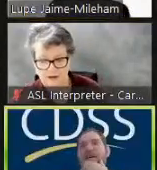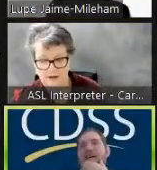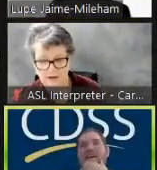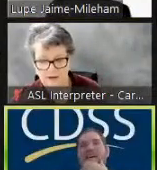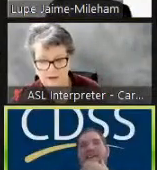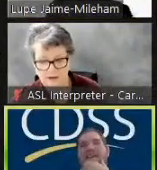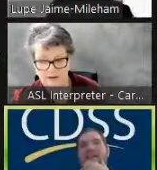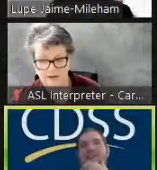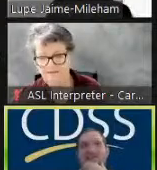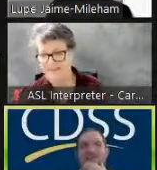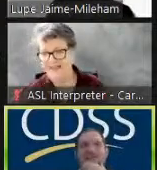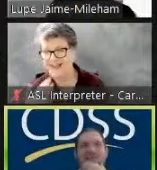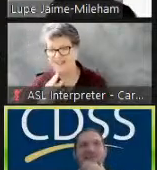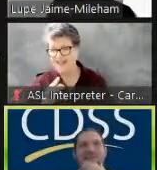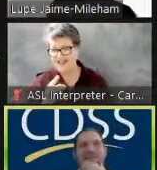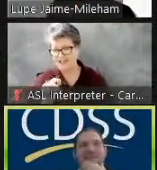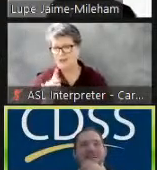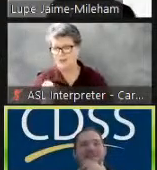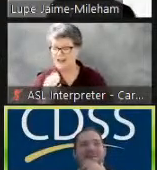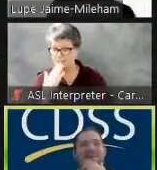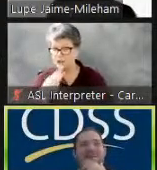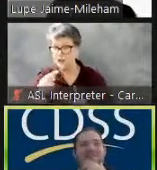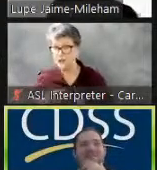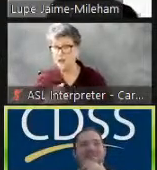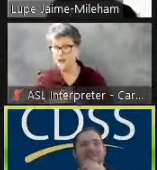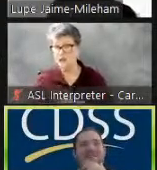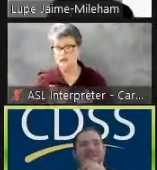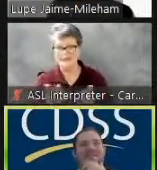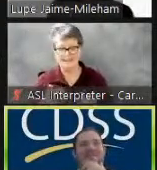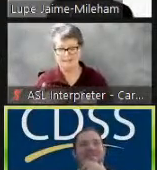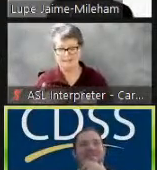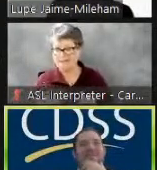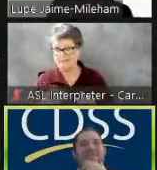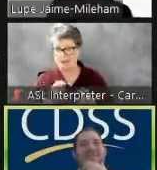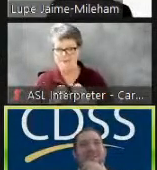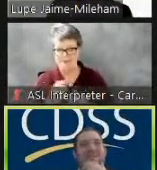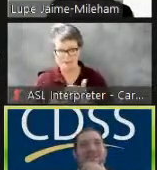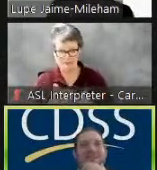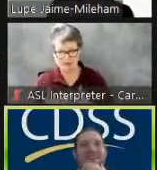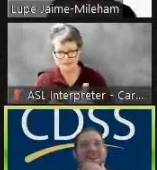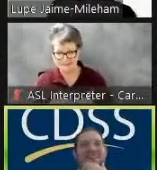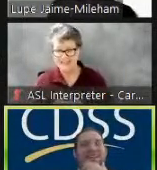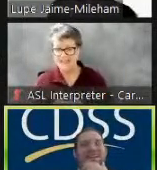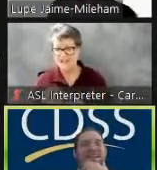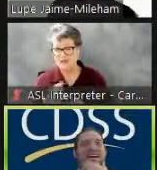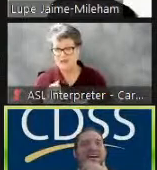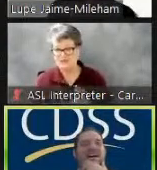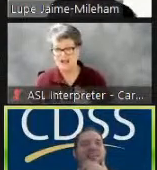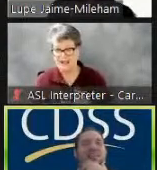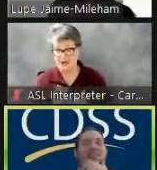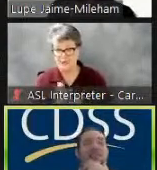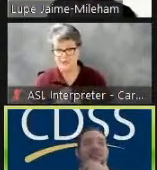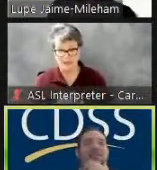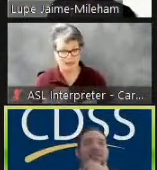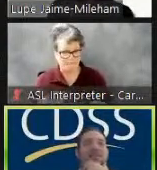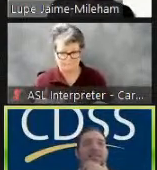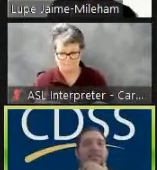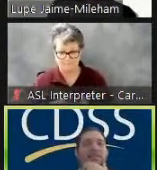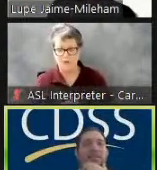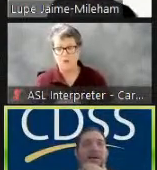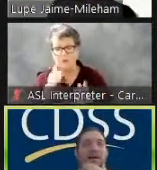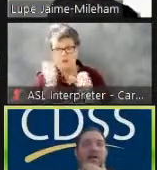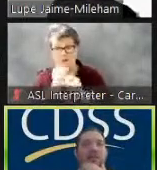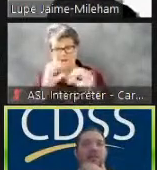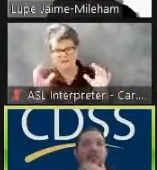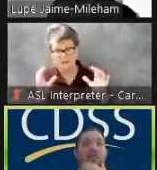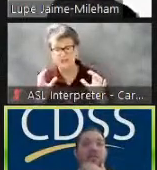Thanks, Lupe. Yeah, I think it's a really good point to know that we still have a May revision process to go through until our final budget's enacted. We do envision, similar